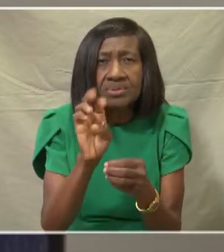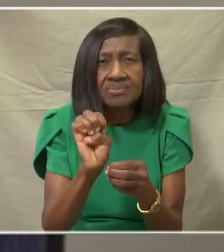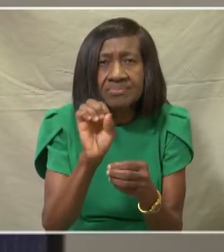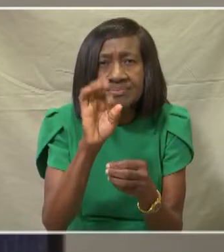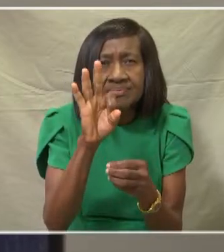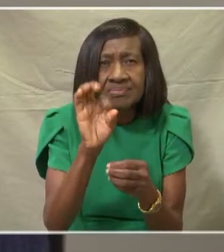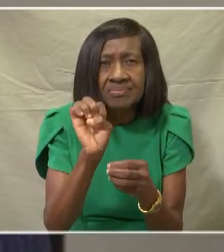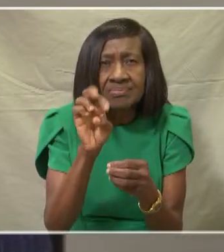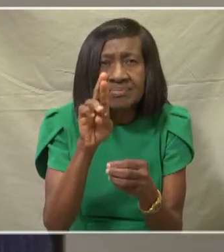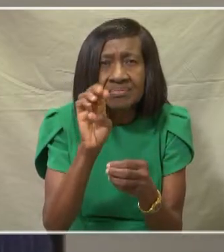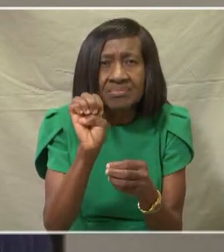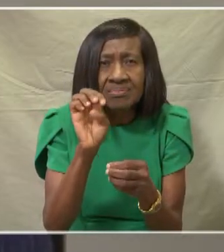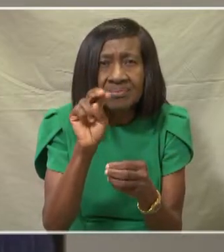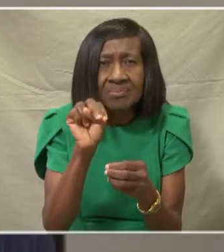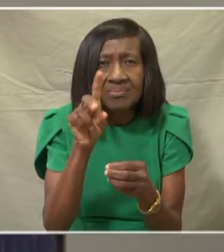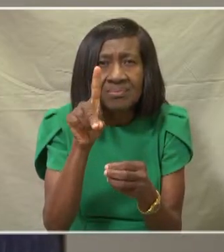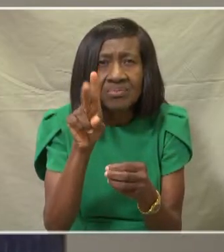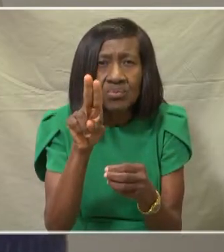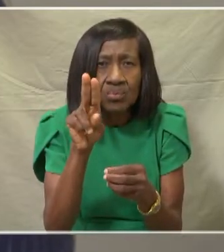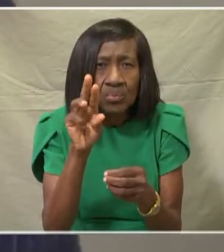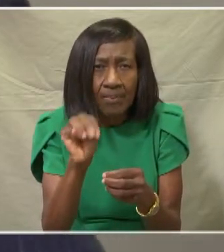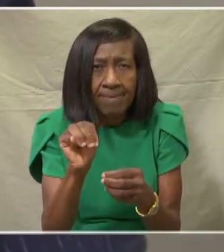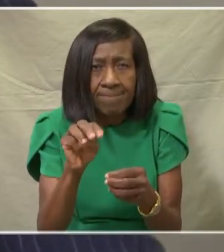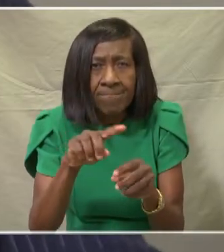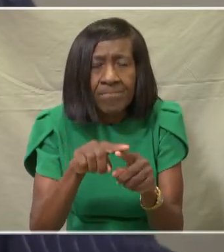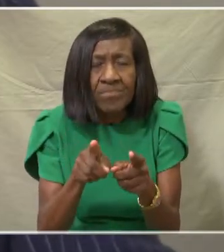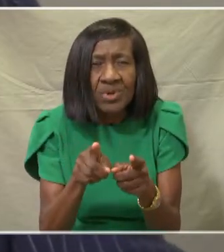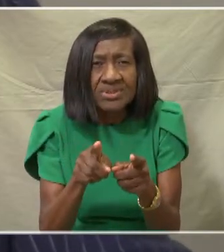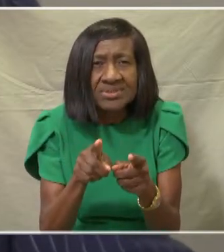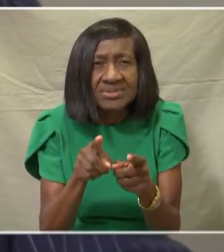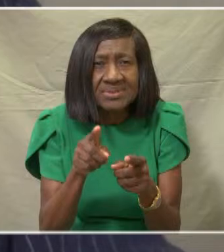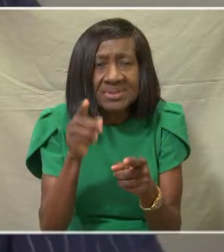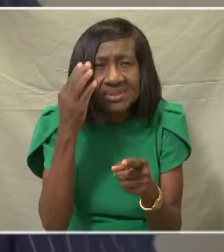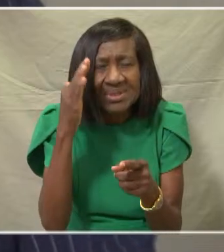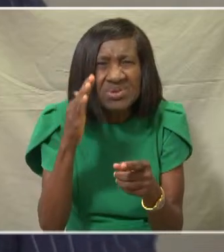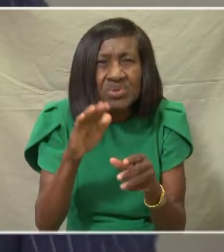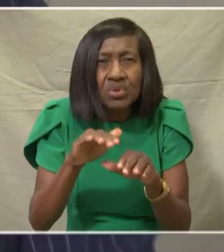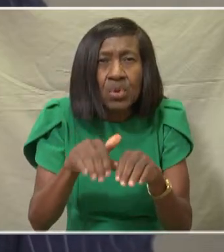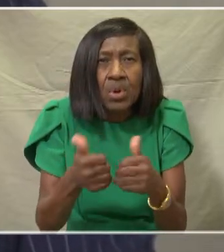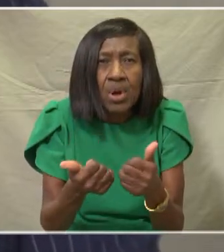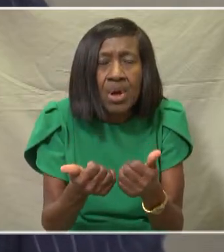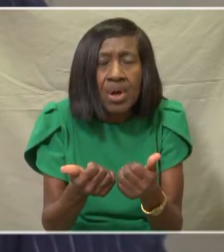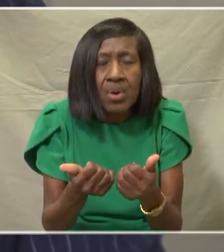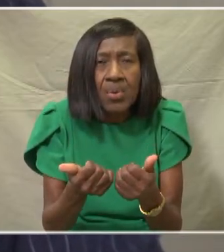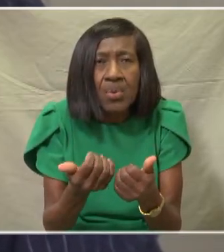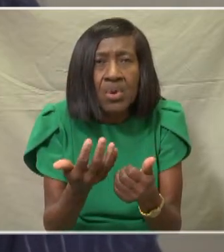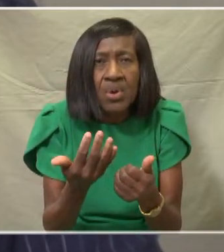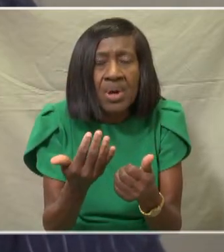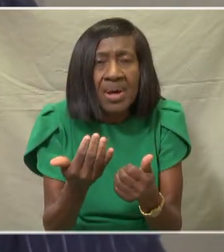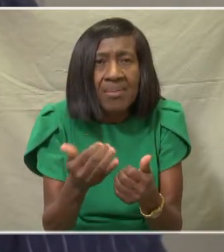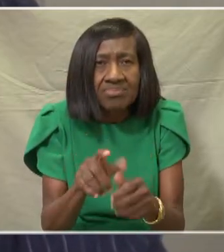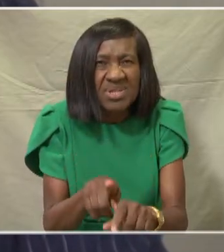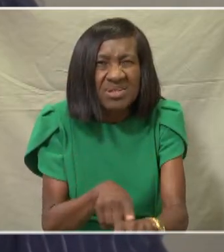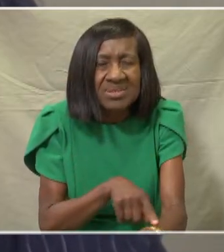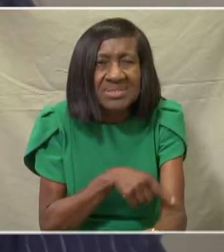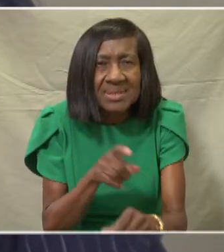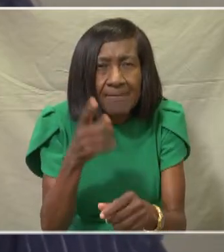how much our capacity will be given our time in the country and our principal focus being the election. But